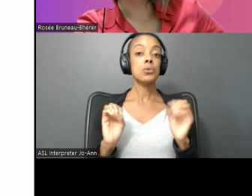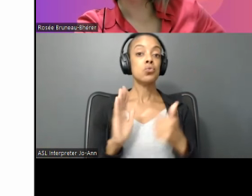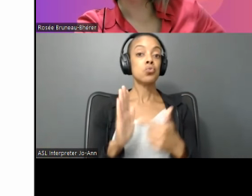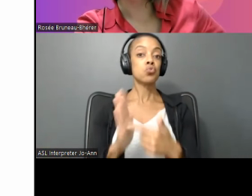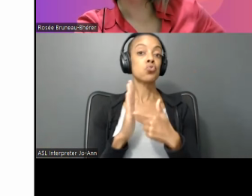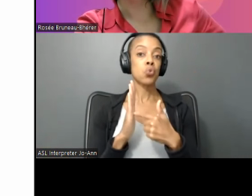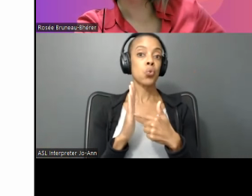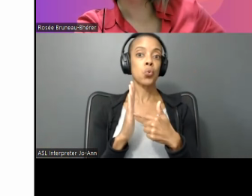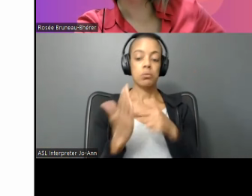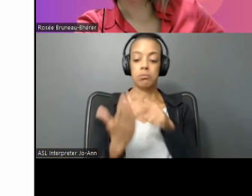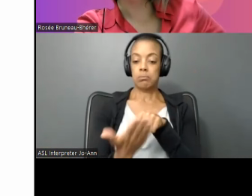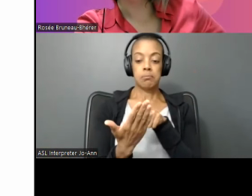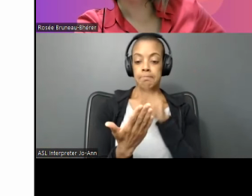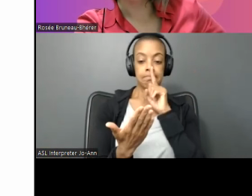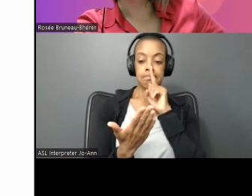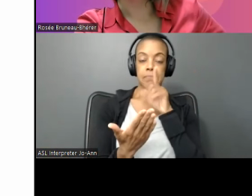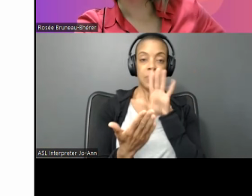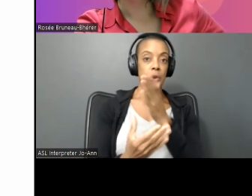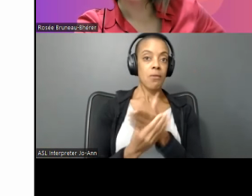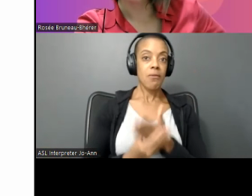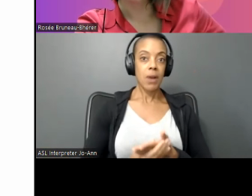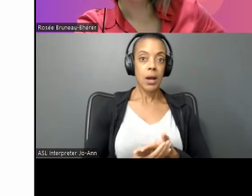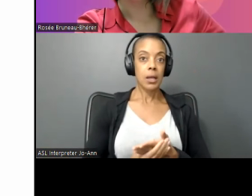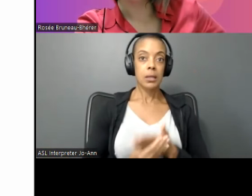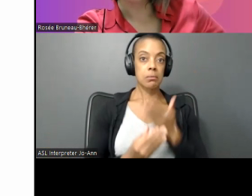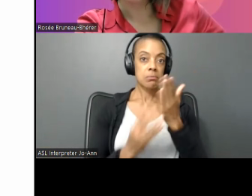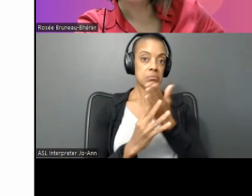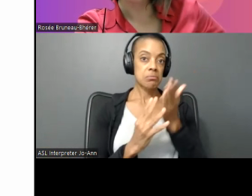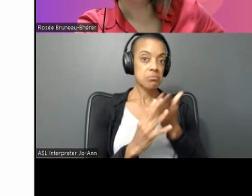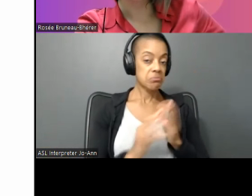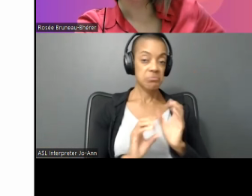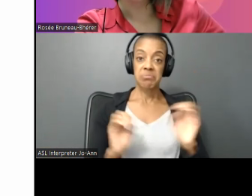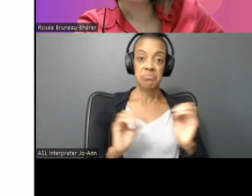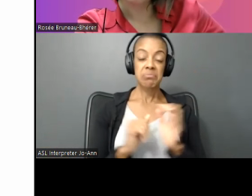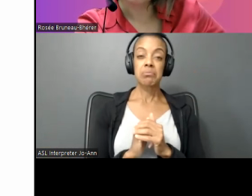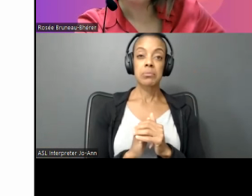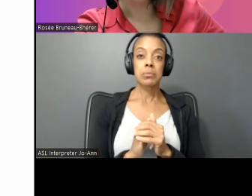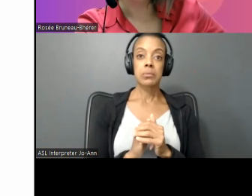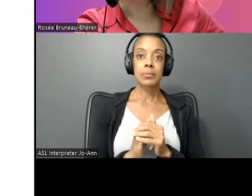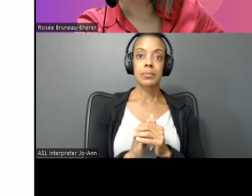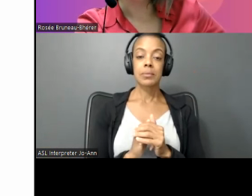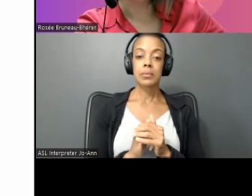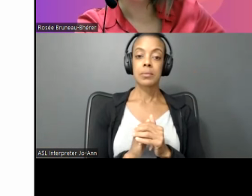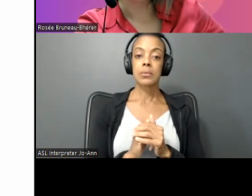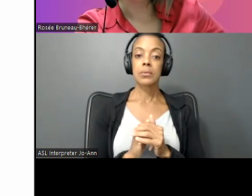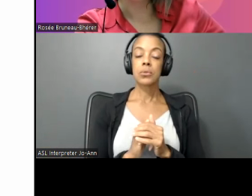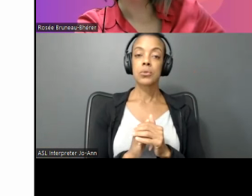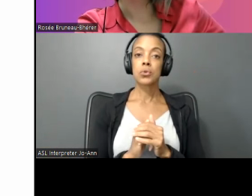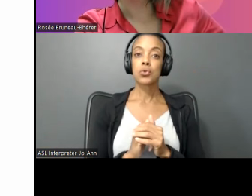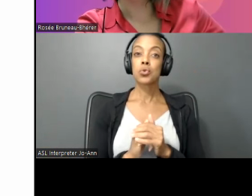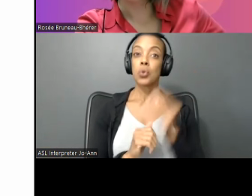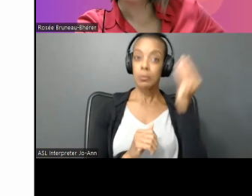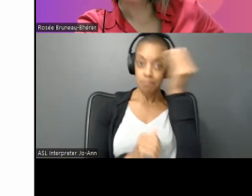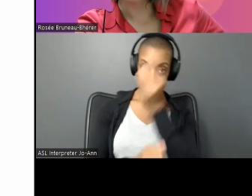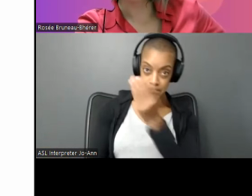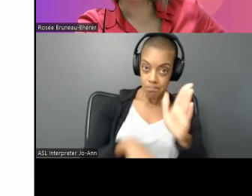file. So we want to make sure that we know that youth can present a lot of